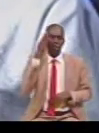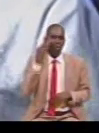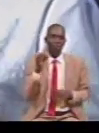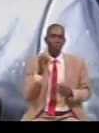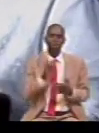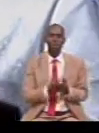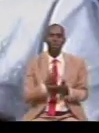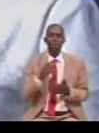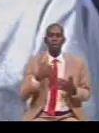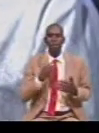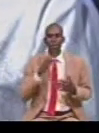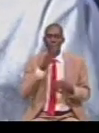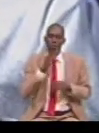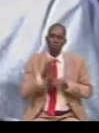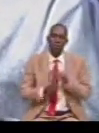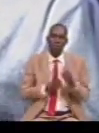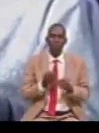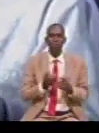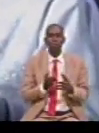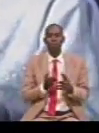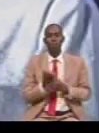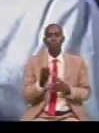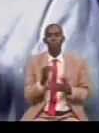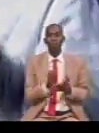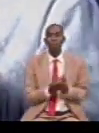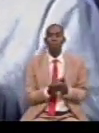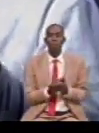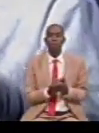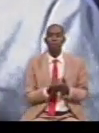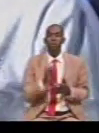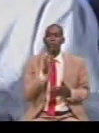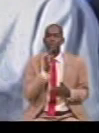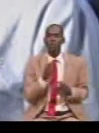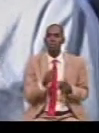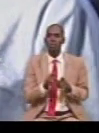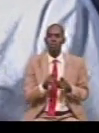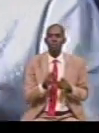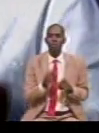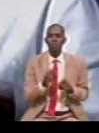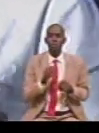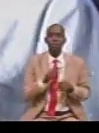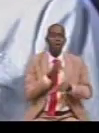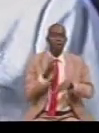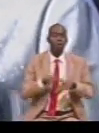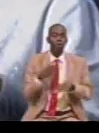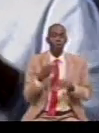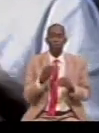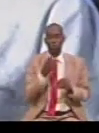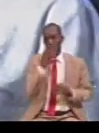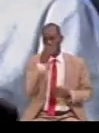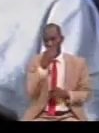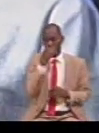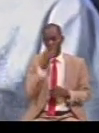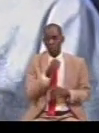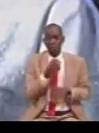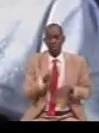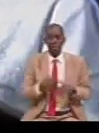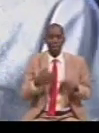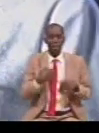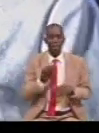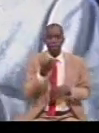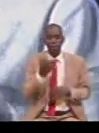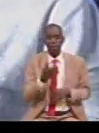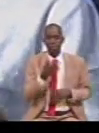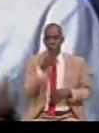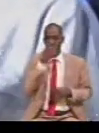been going through. And one of it was the issue of cold. Anytime a little cold gets into me, my body system reacts immediately.